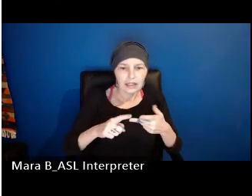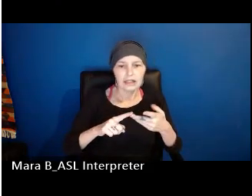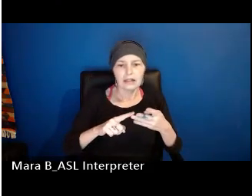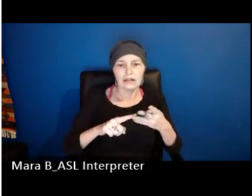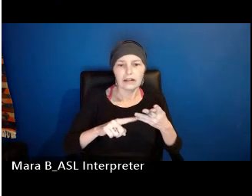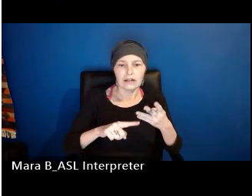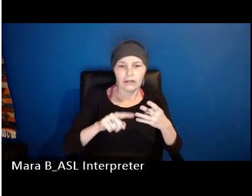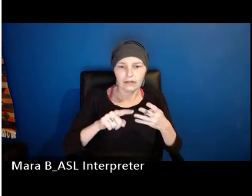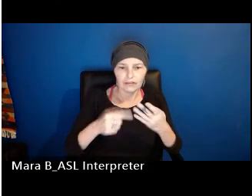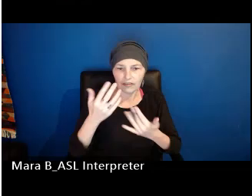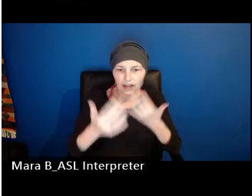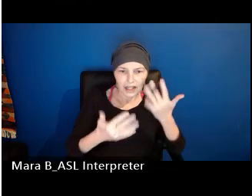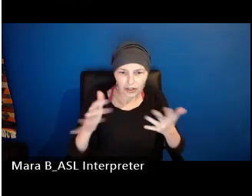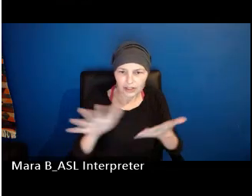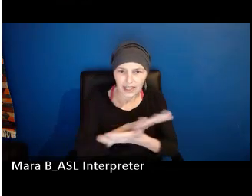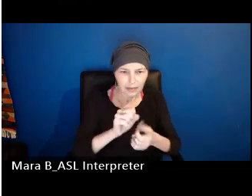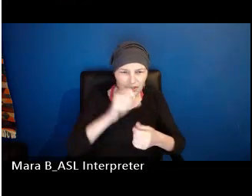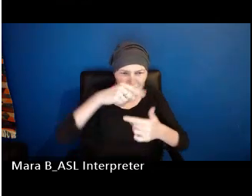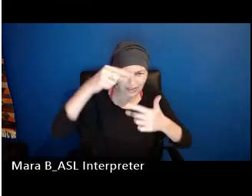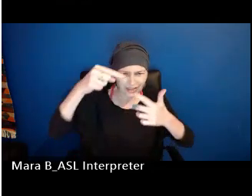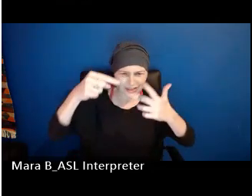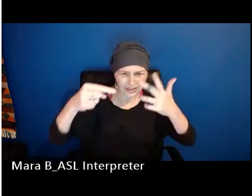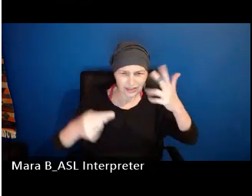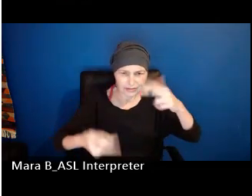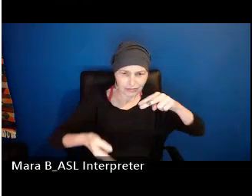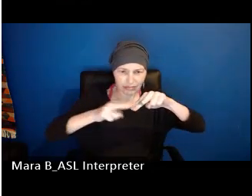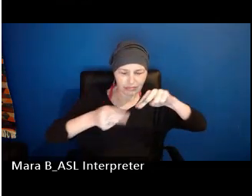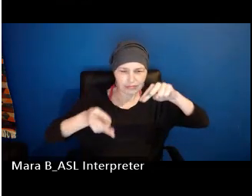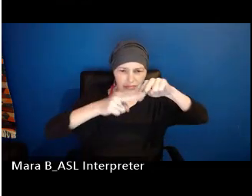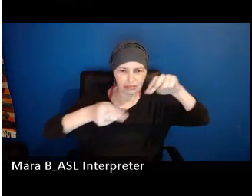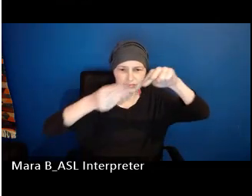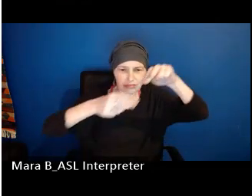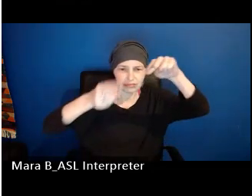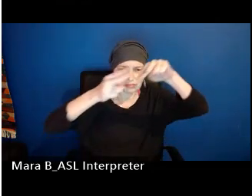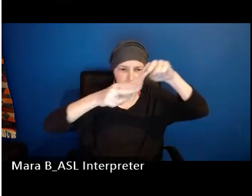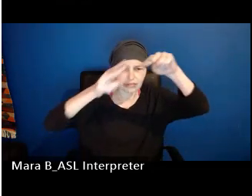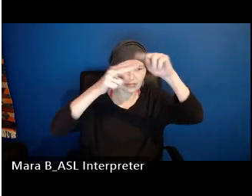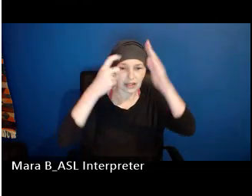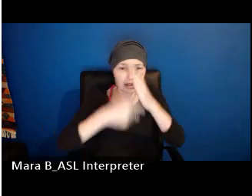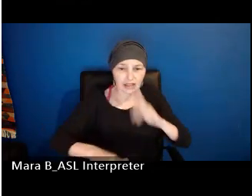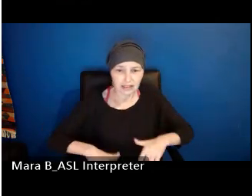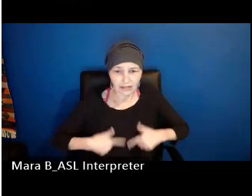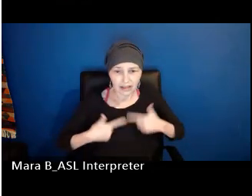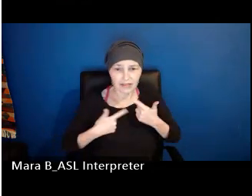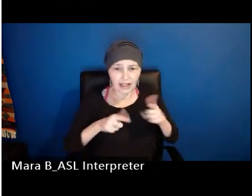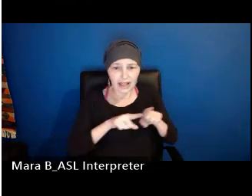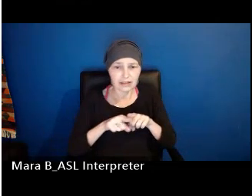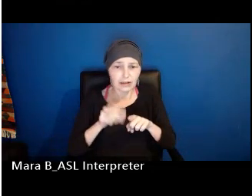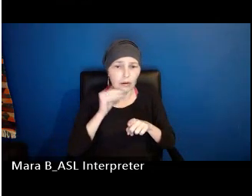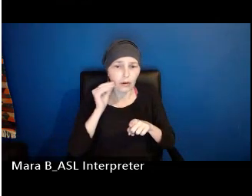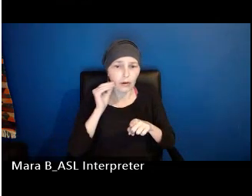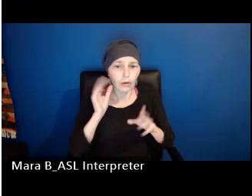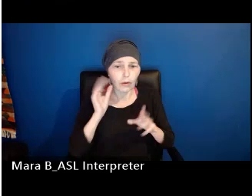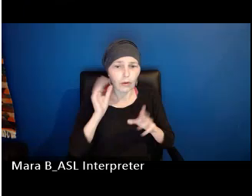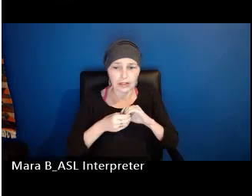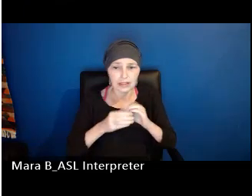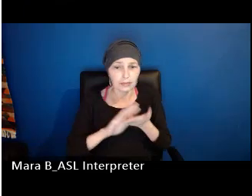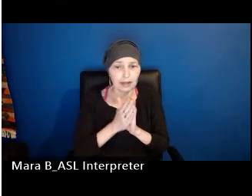damage for other communities. So the entire cost of living as a homeowner is getting kind of